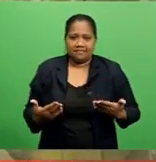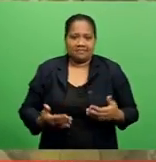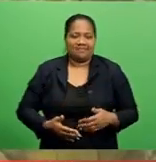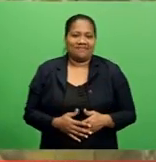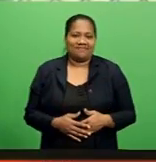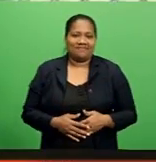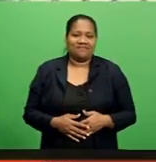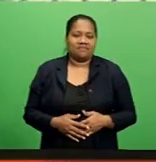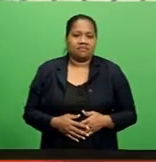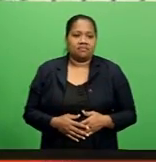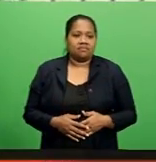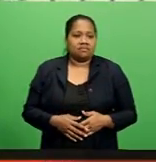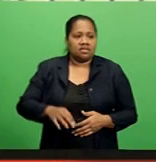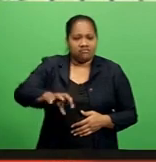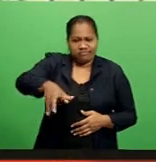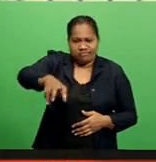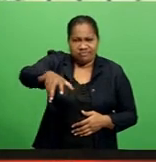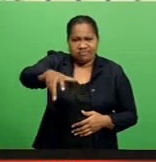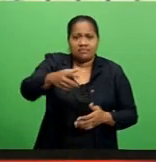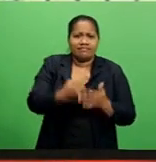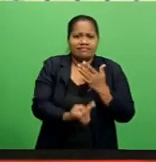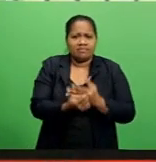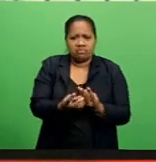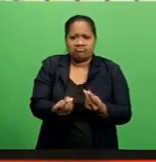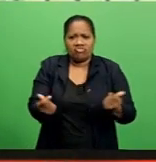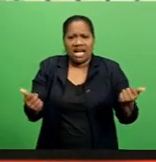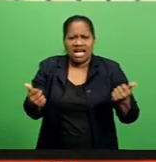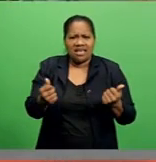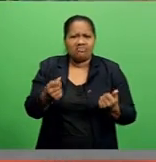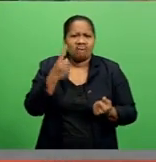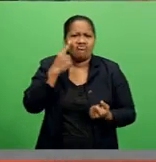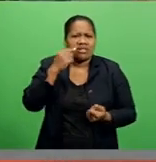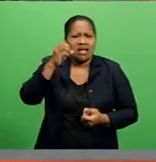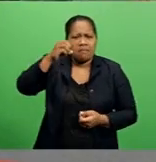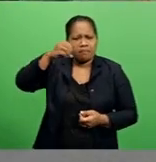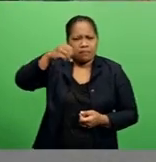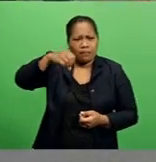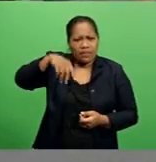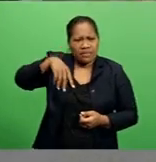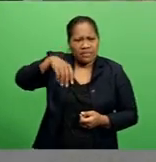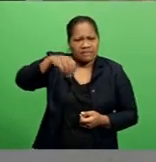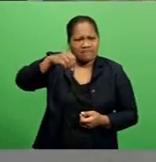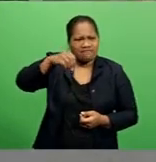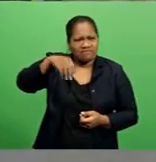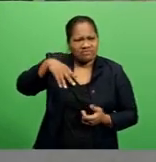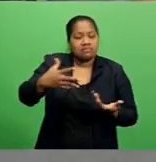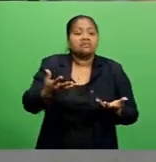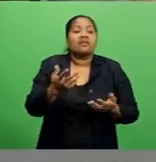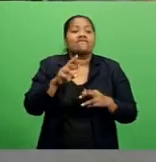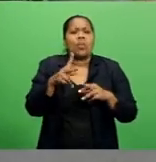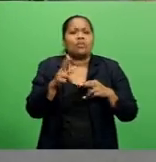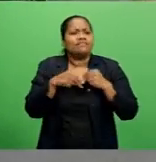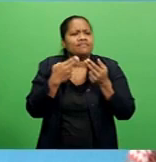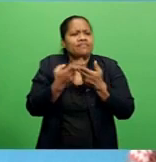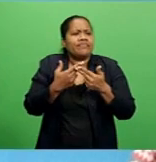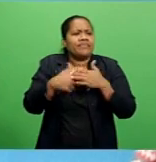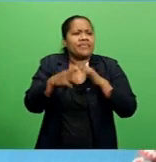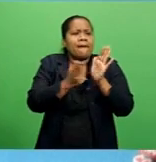Dry taps or low pressure. It's become all too common for families in Makui.